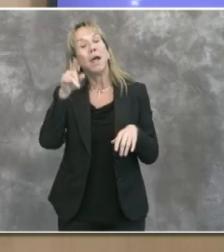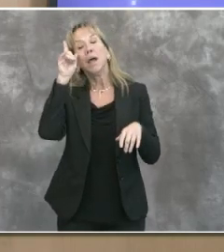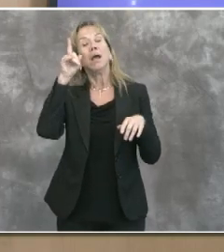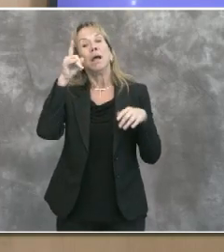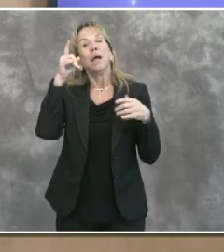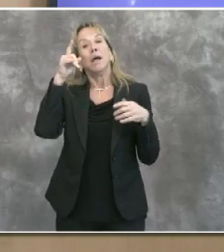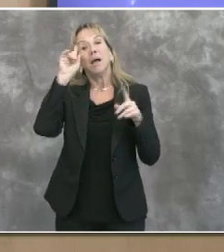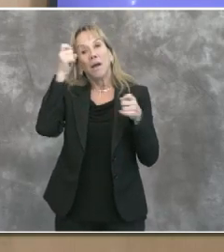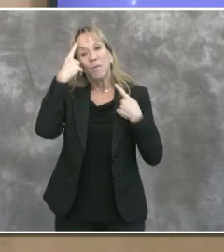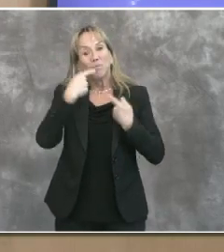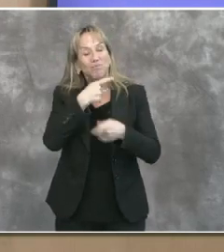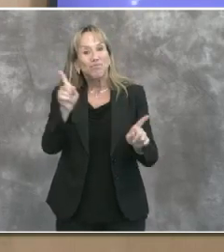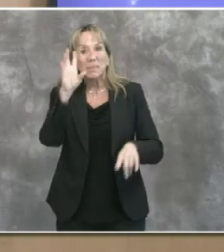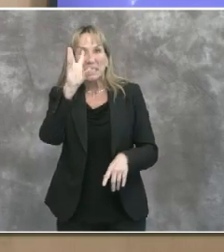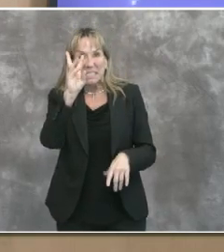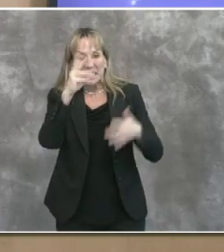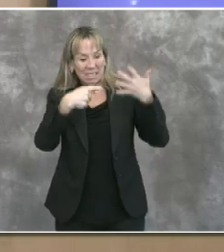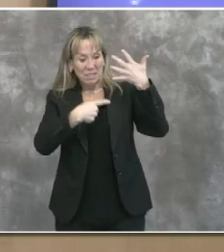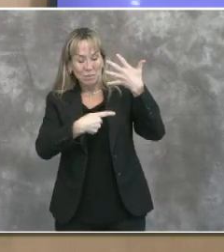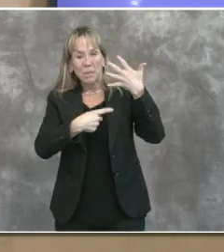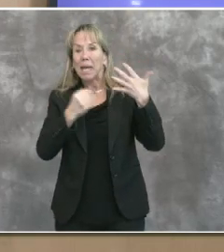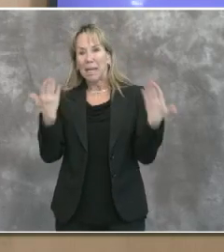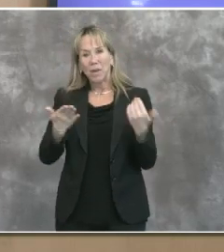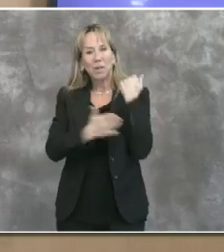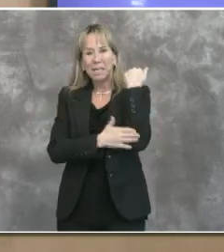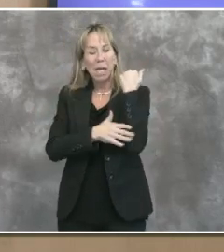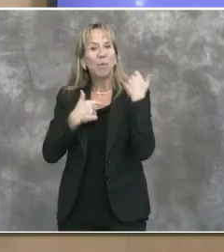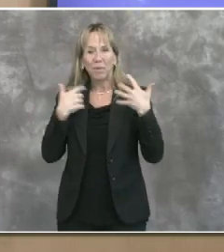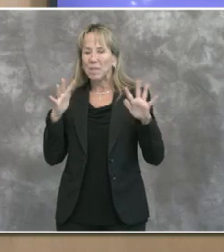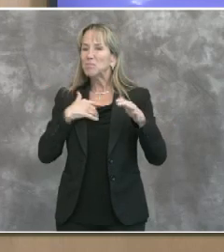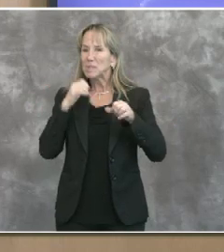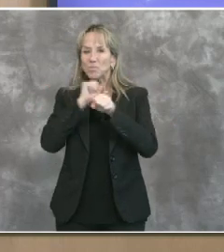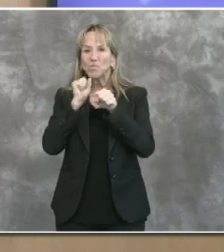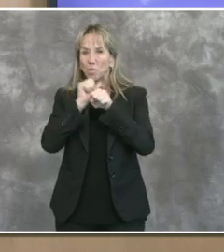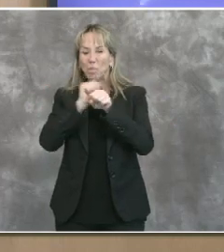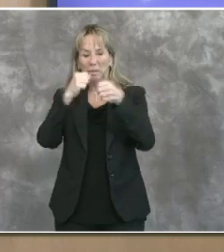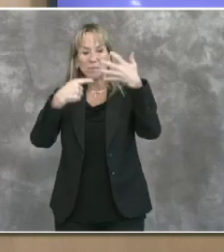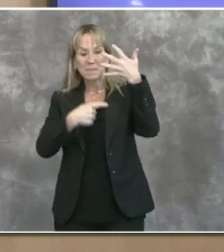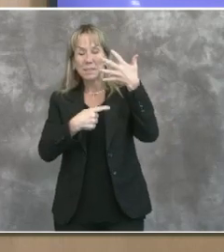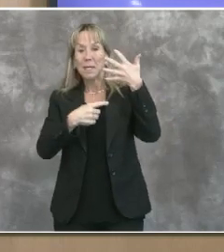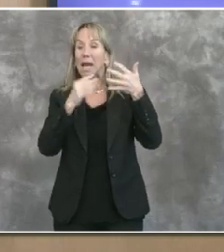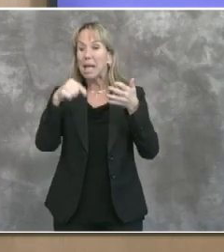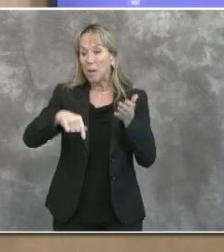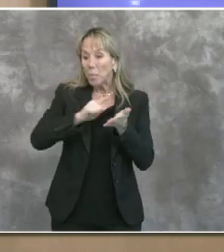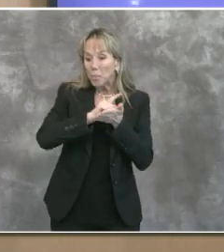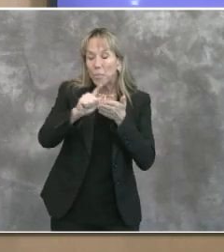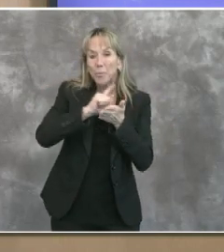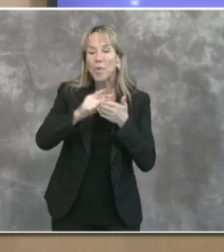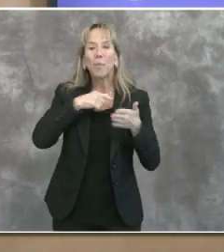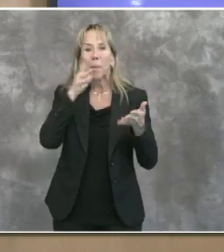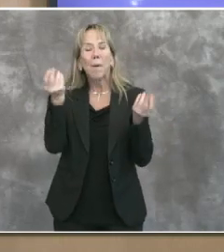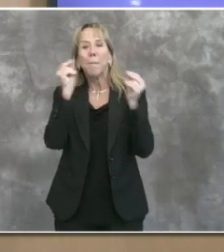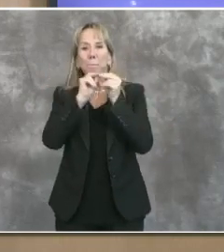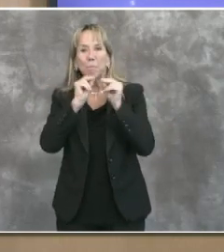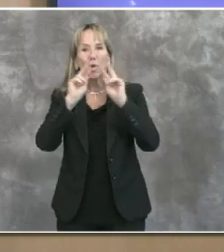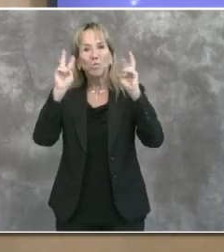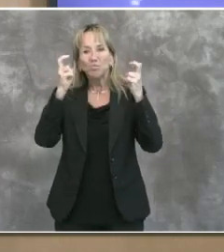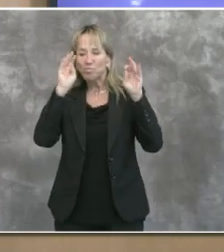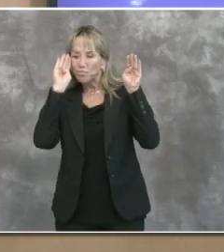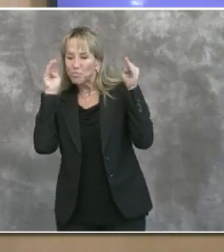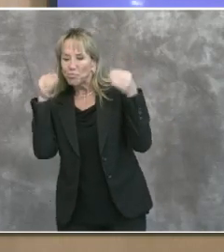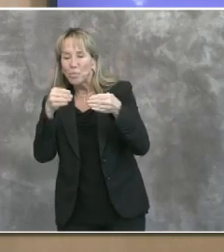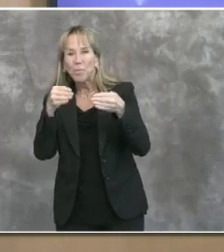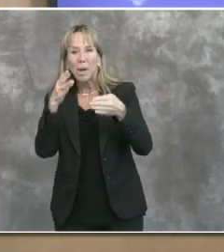been working on each and every one of these. And in the coming days and weeks, we will continue to sharpen our focus and increase